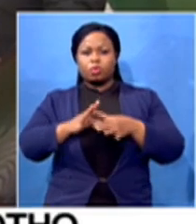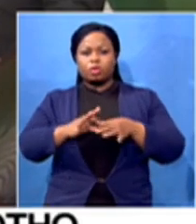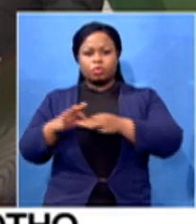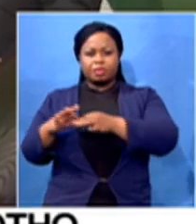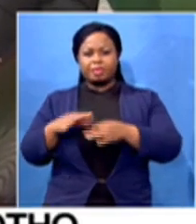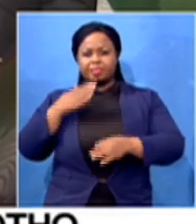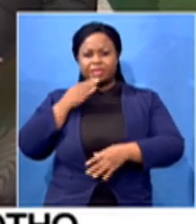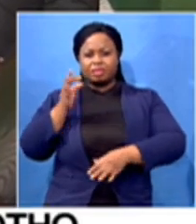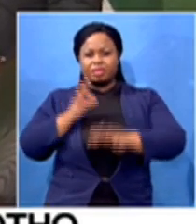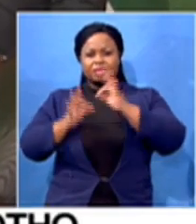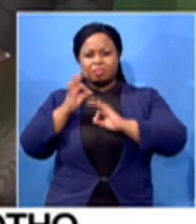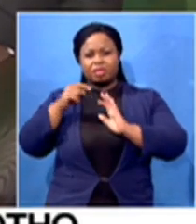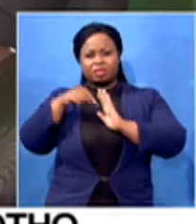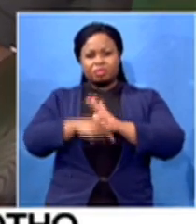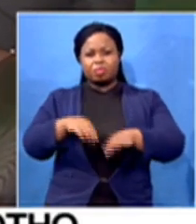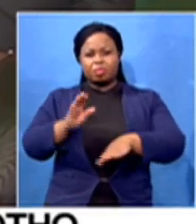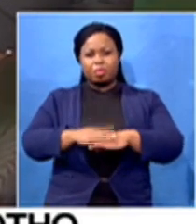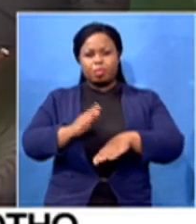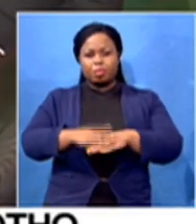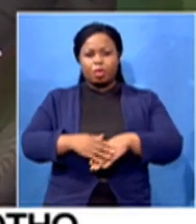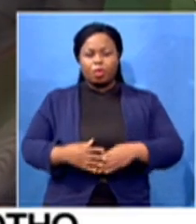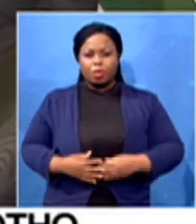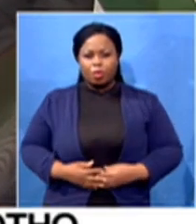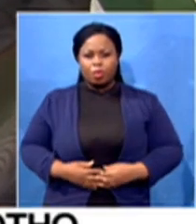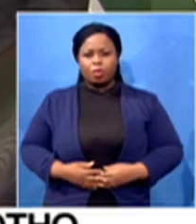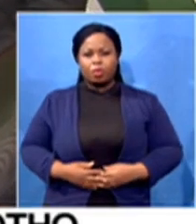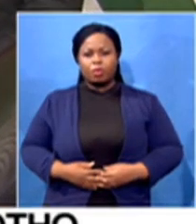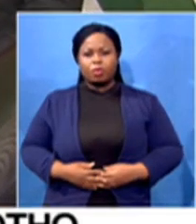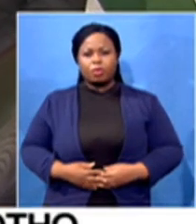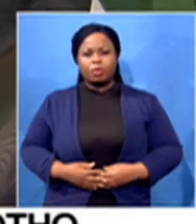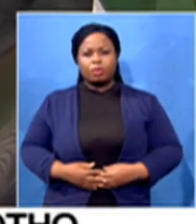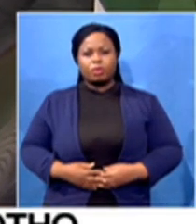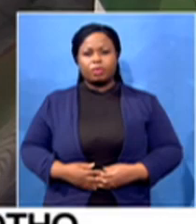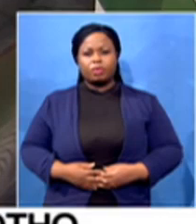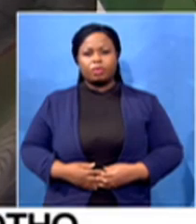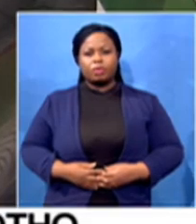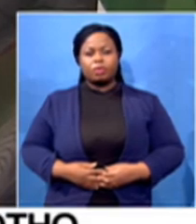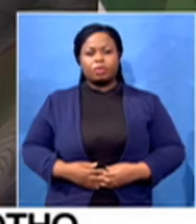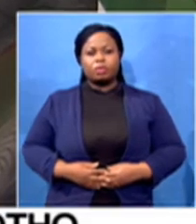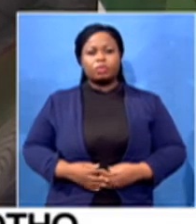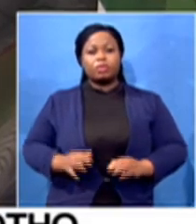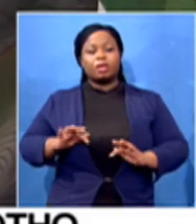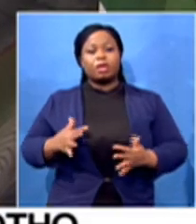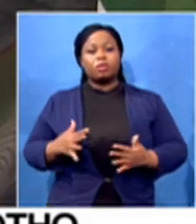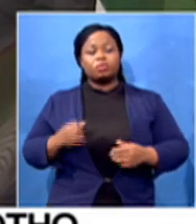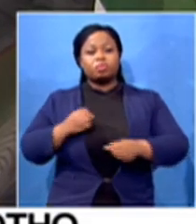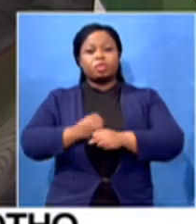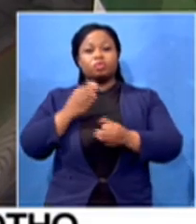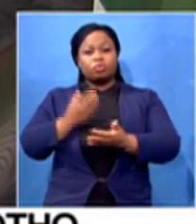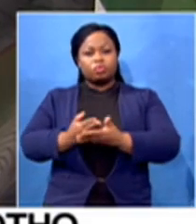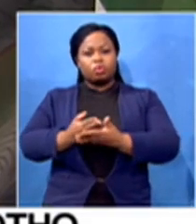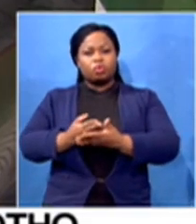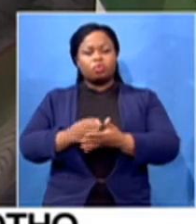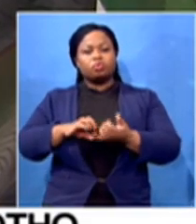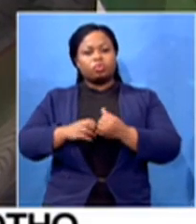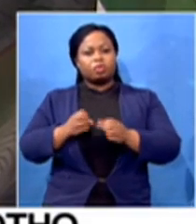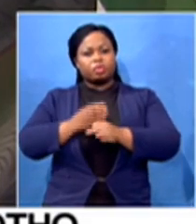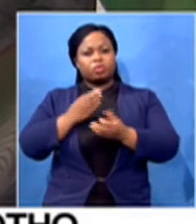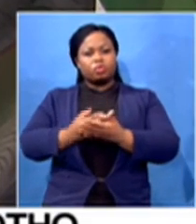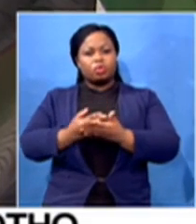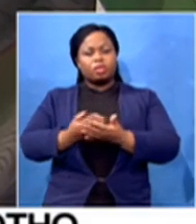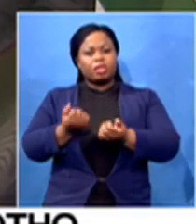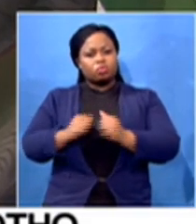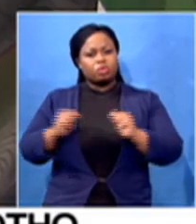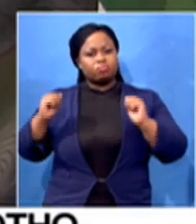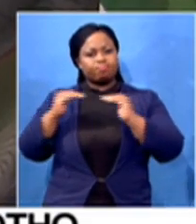And Prime Minister, just regarding the issue of reforms, in terms of making sure that there is justice, just in terms